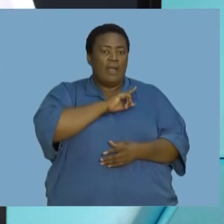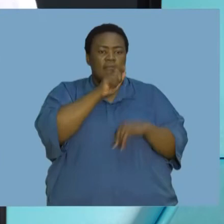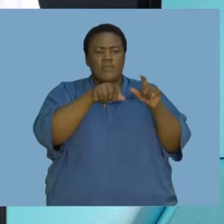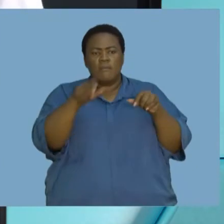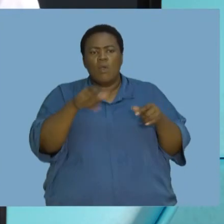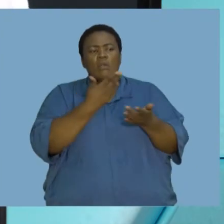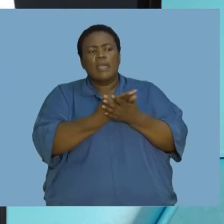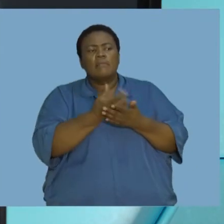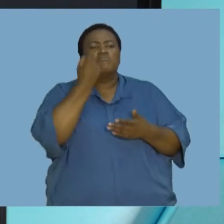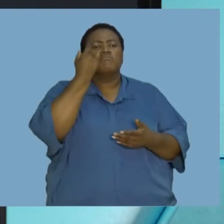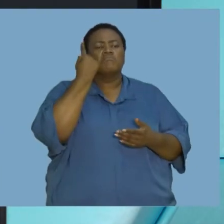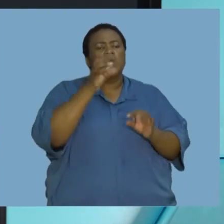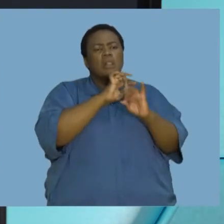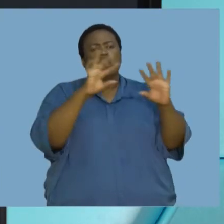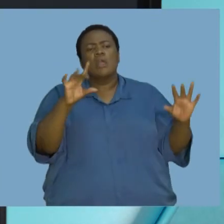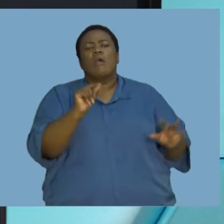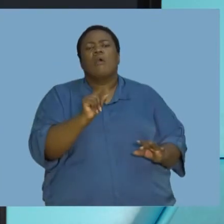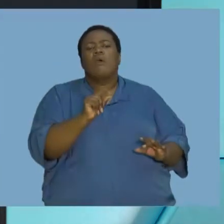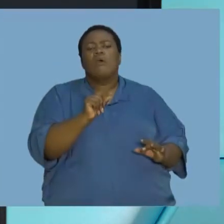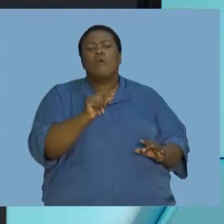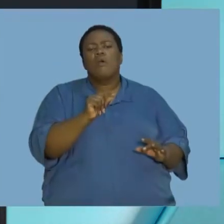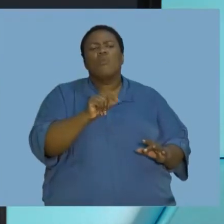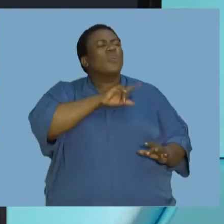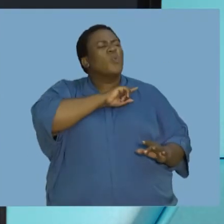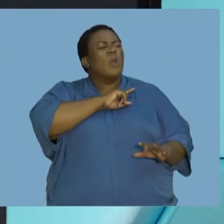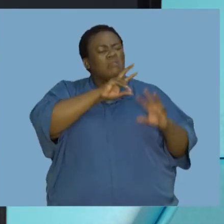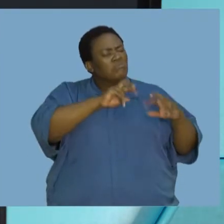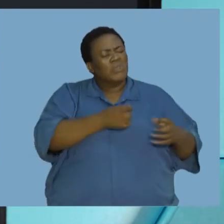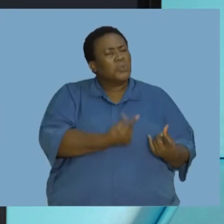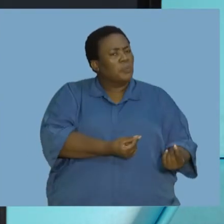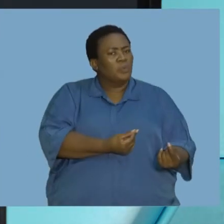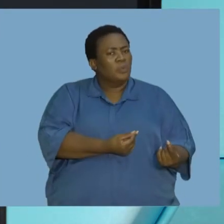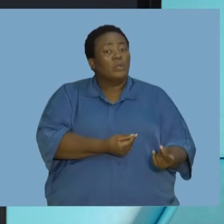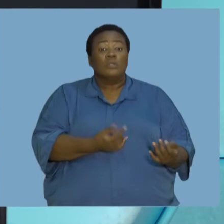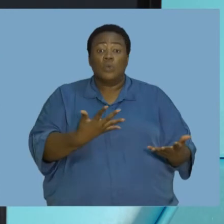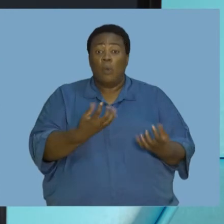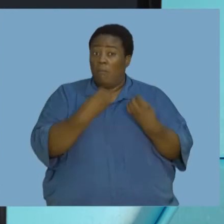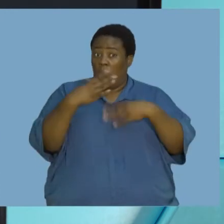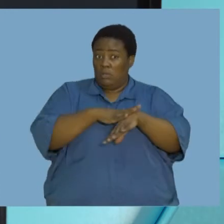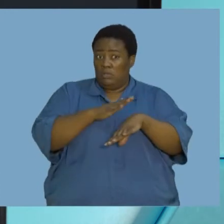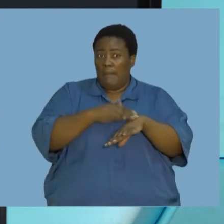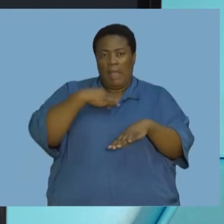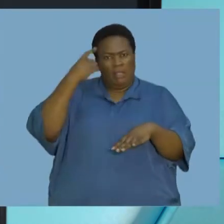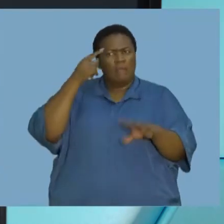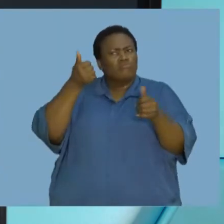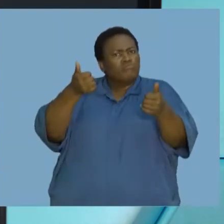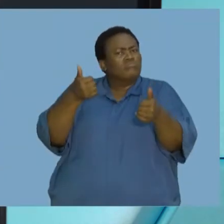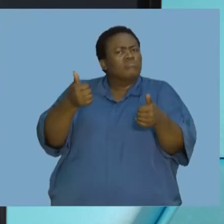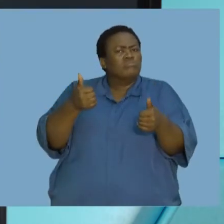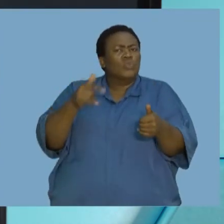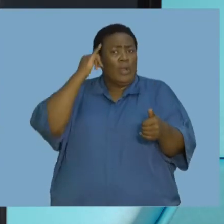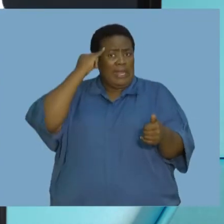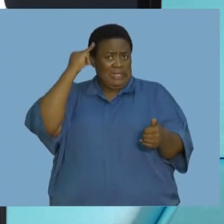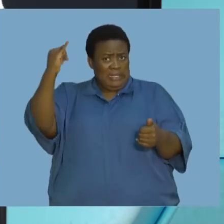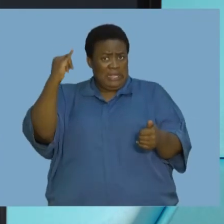information so that individuals are able to understand the context of why that investigation was done. And often I think this